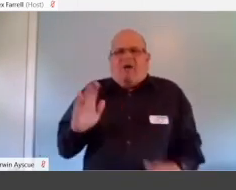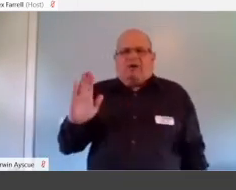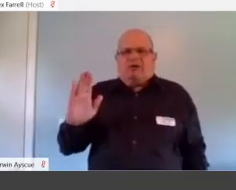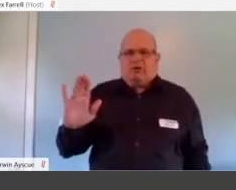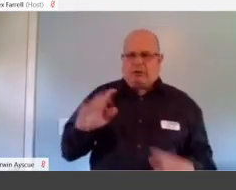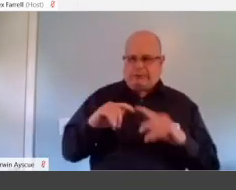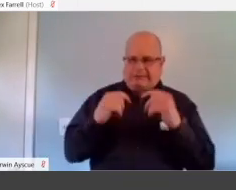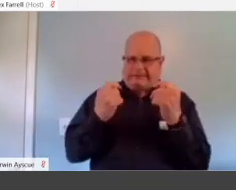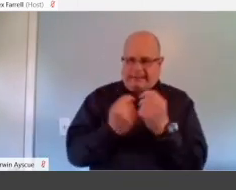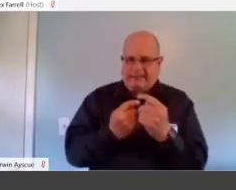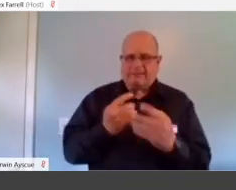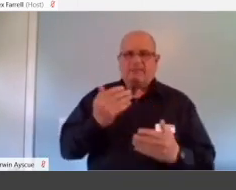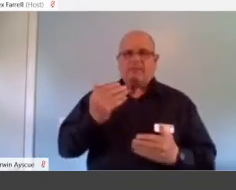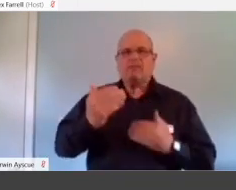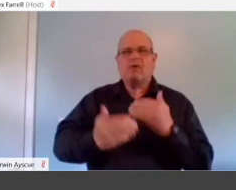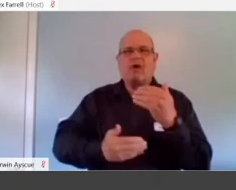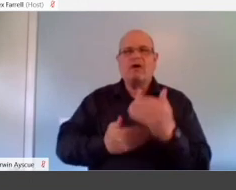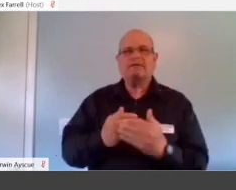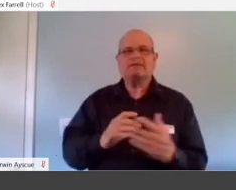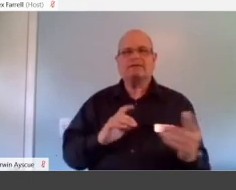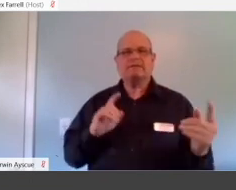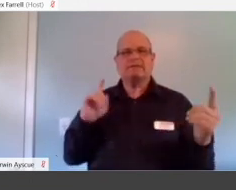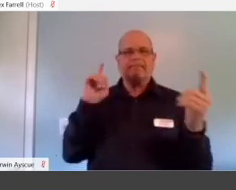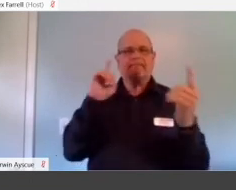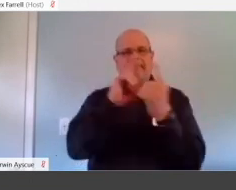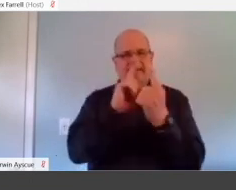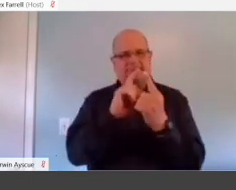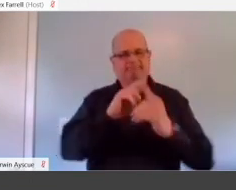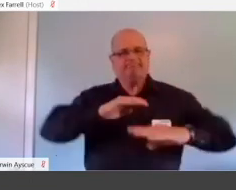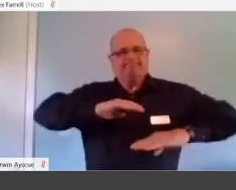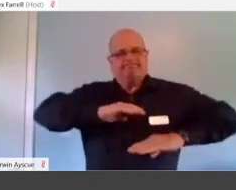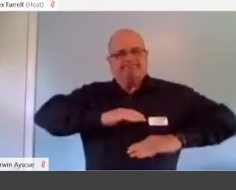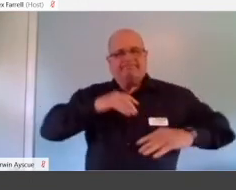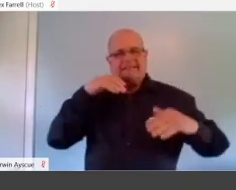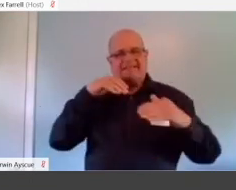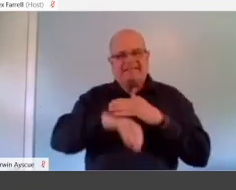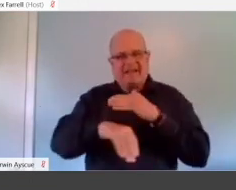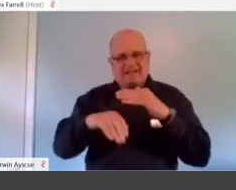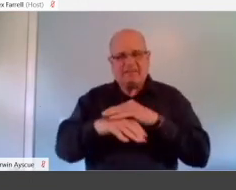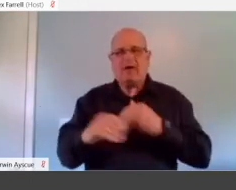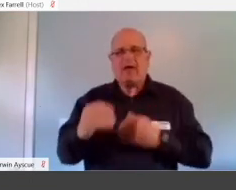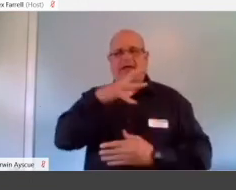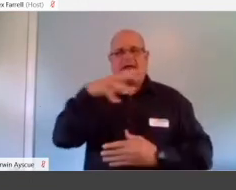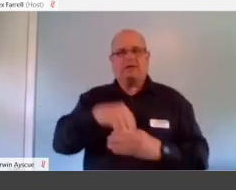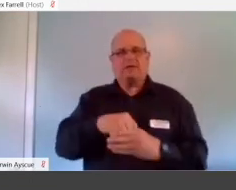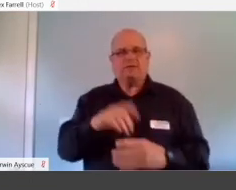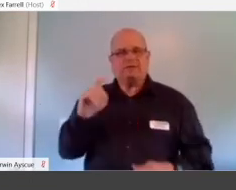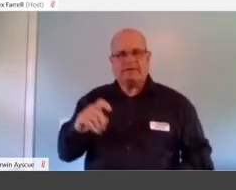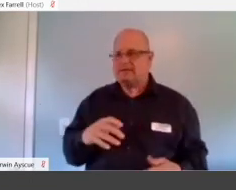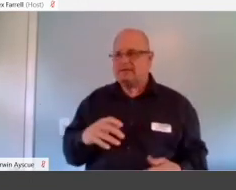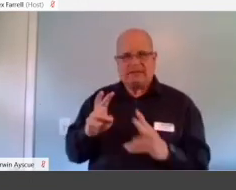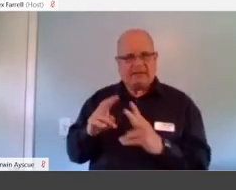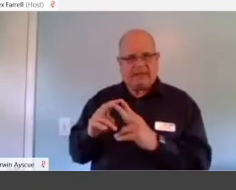team's process meets accessible and inclusivity needs? Leslie or Dan?